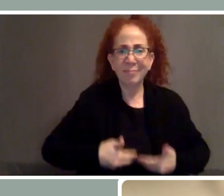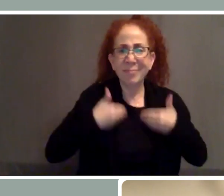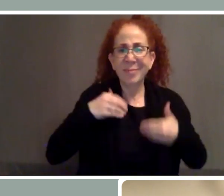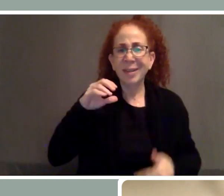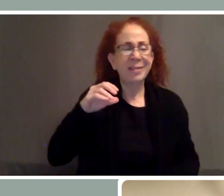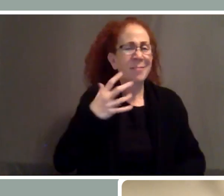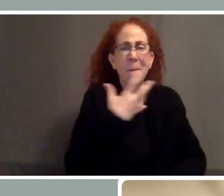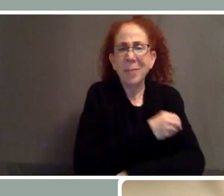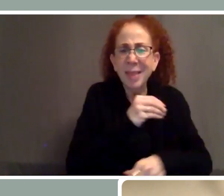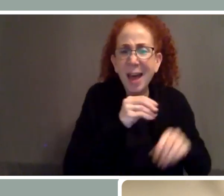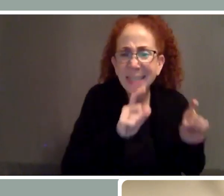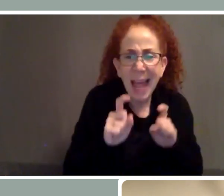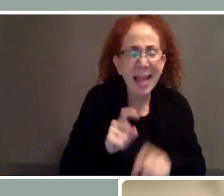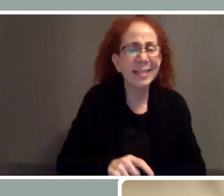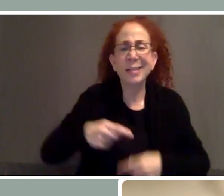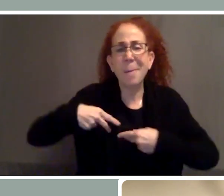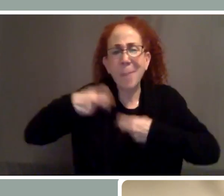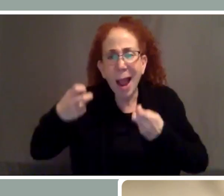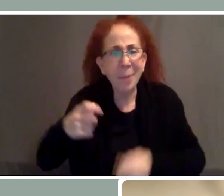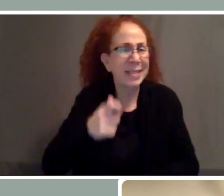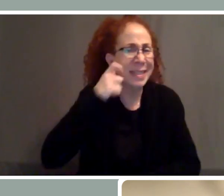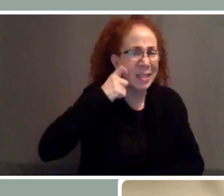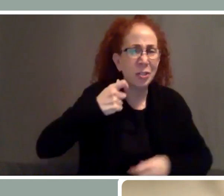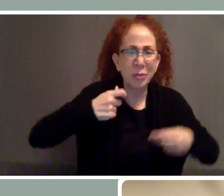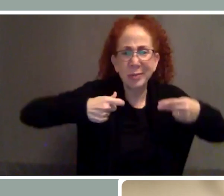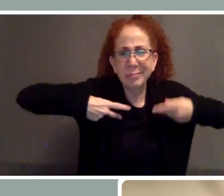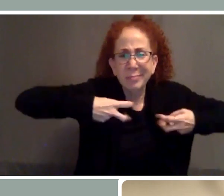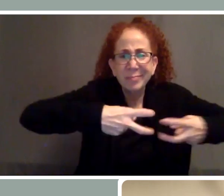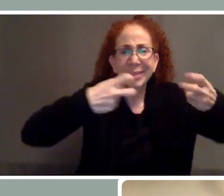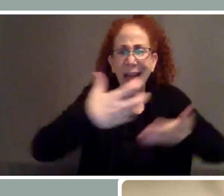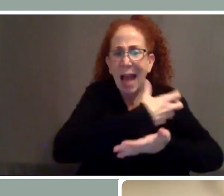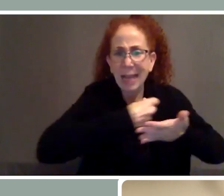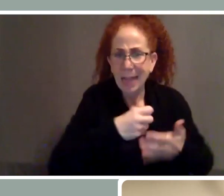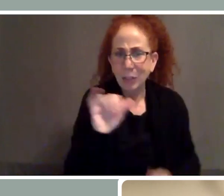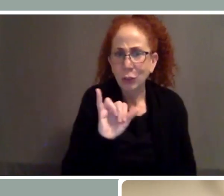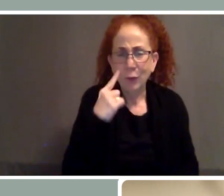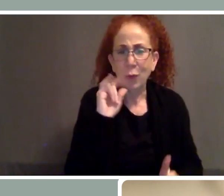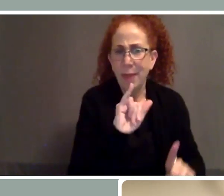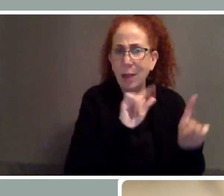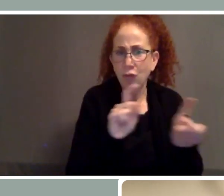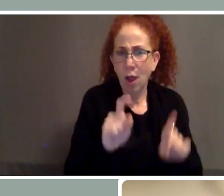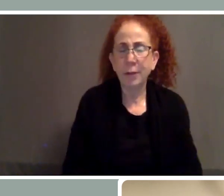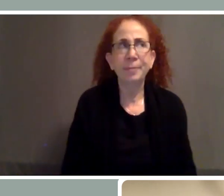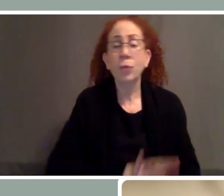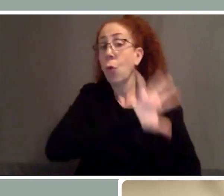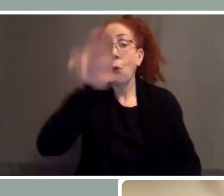that? Blood tests, biopsies, tissue, all of those things. The point of it is to,